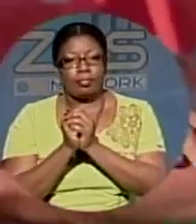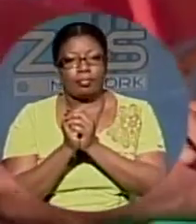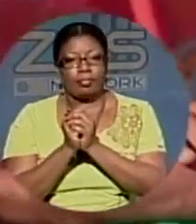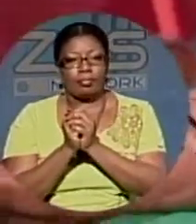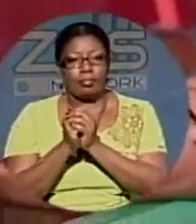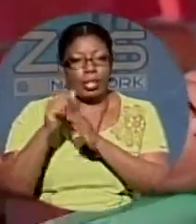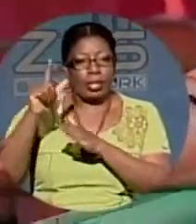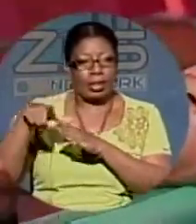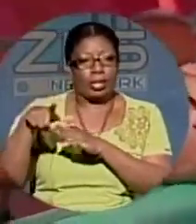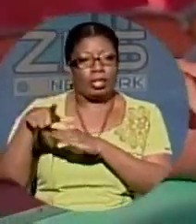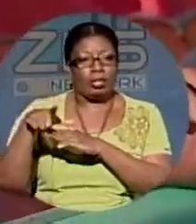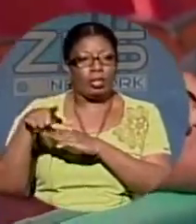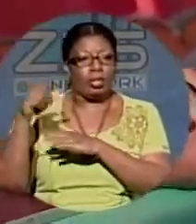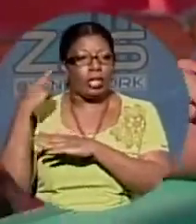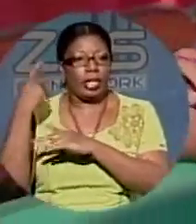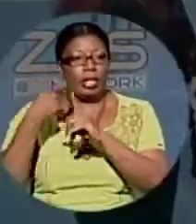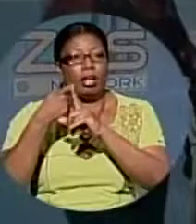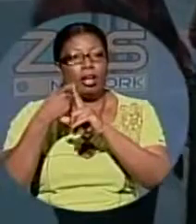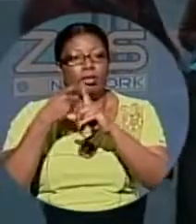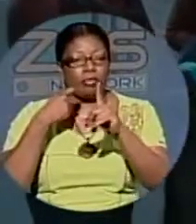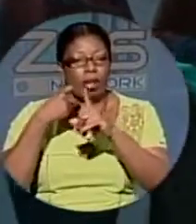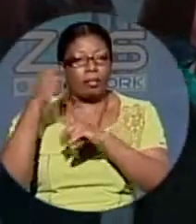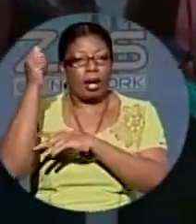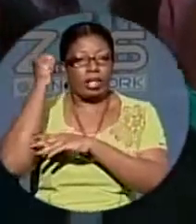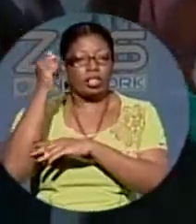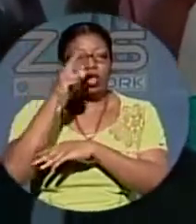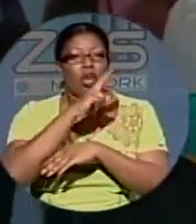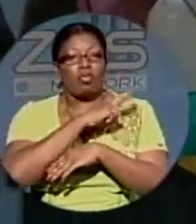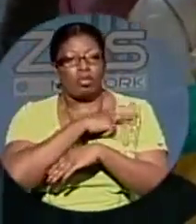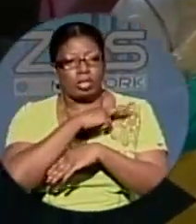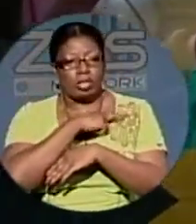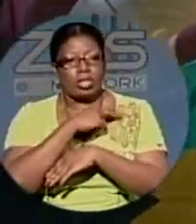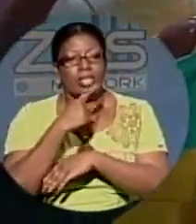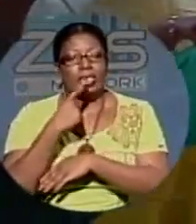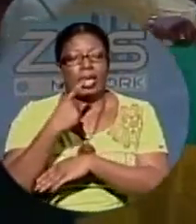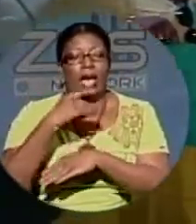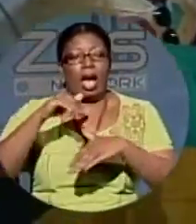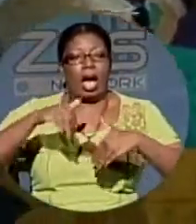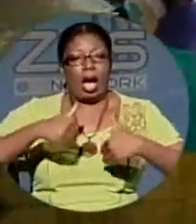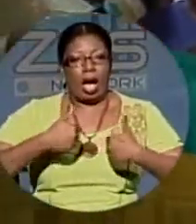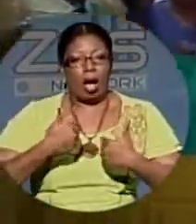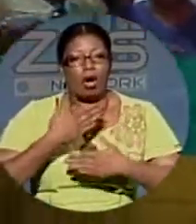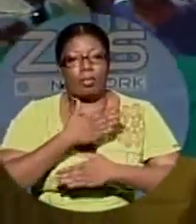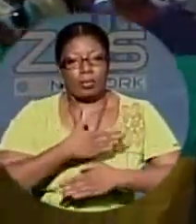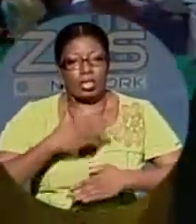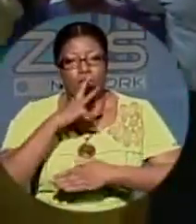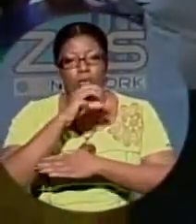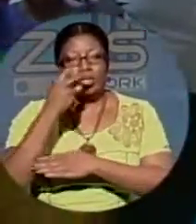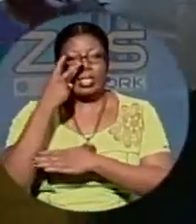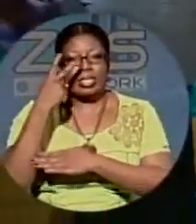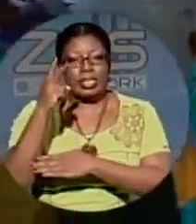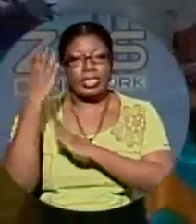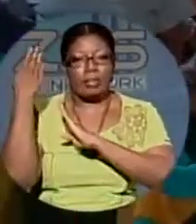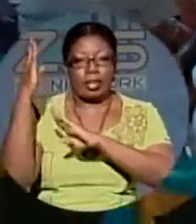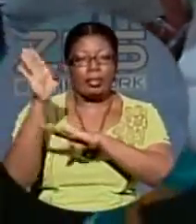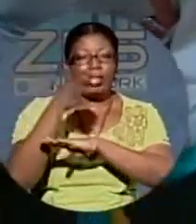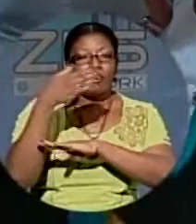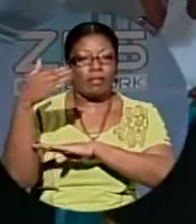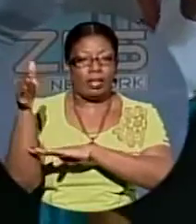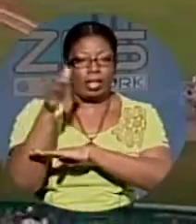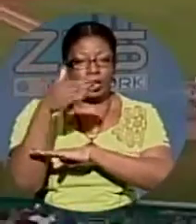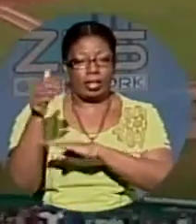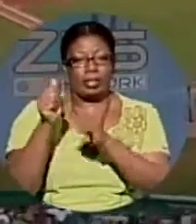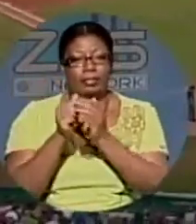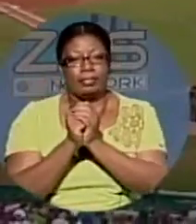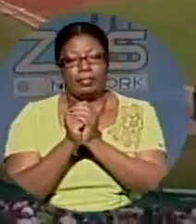from Antoan Richardson, and he'll let you know just how pleased he was to have the Bahamian flag shining bright in Sun Life Stadium. For